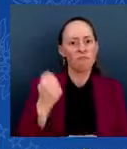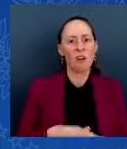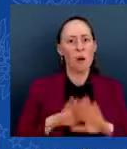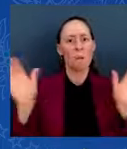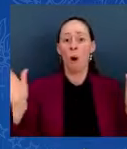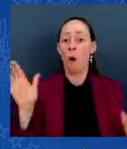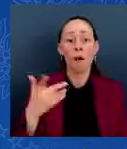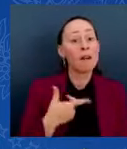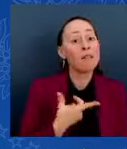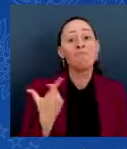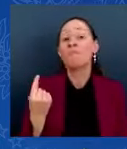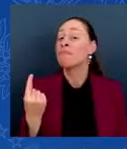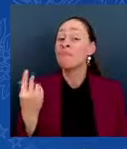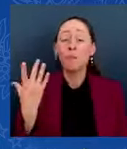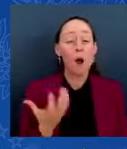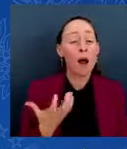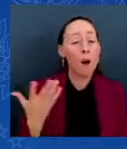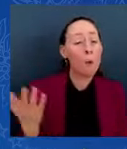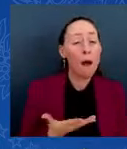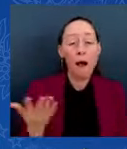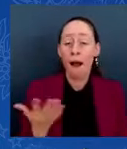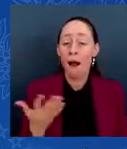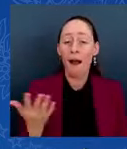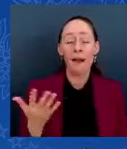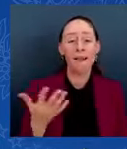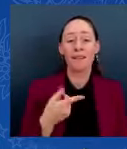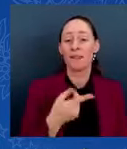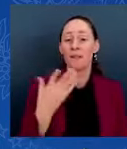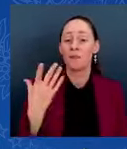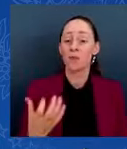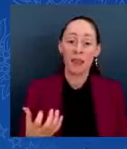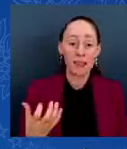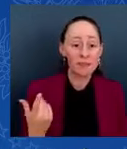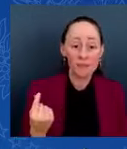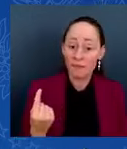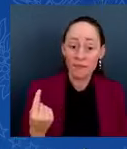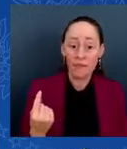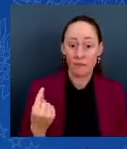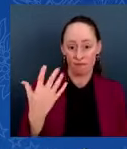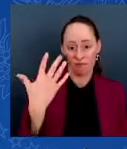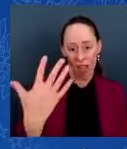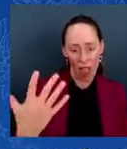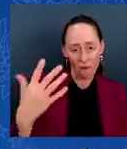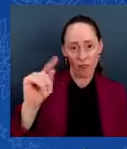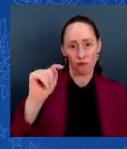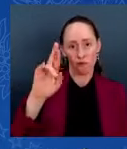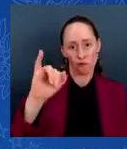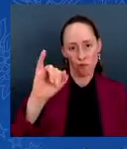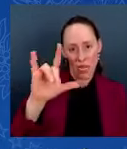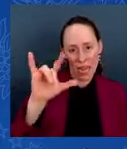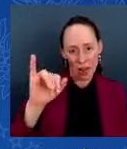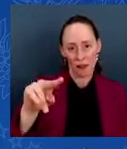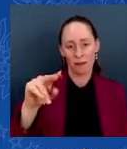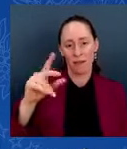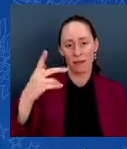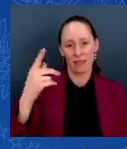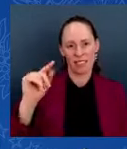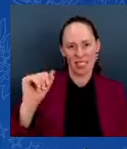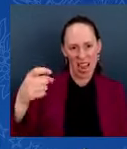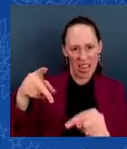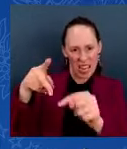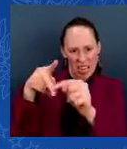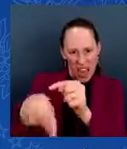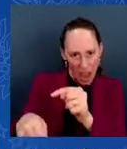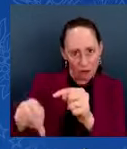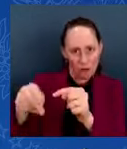proposing another $5 trillion tax cut for the mega wealthy. By the way,